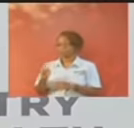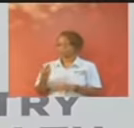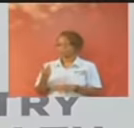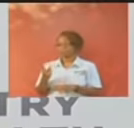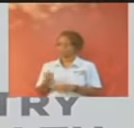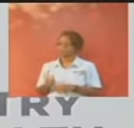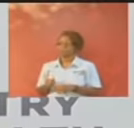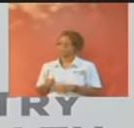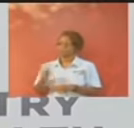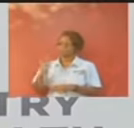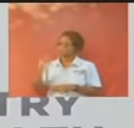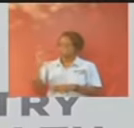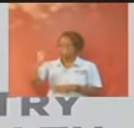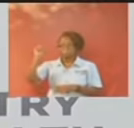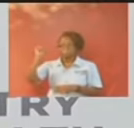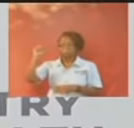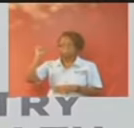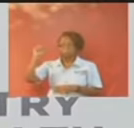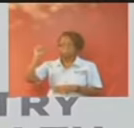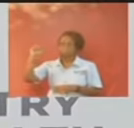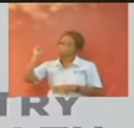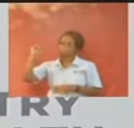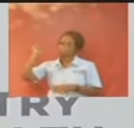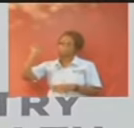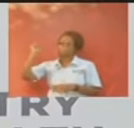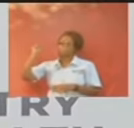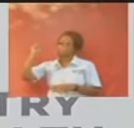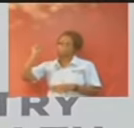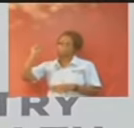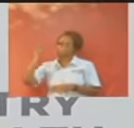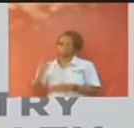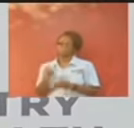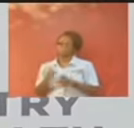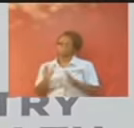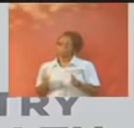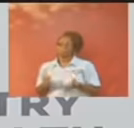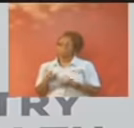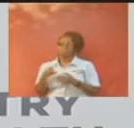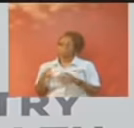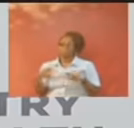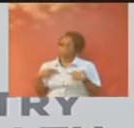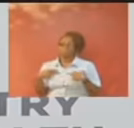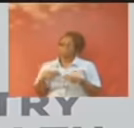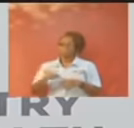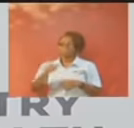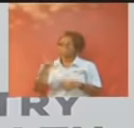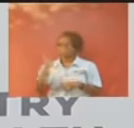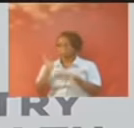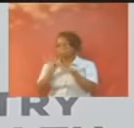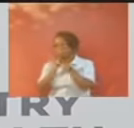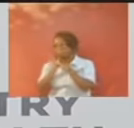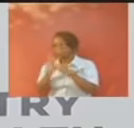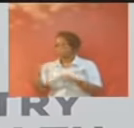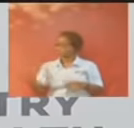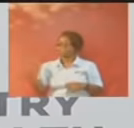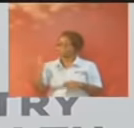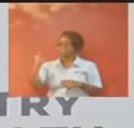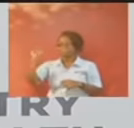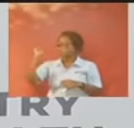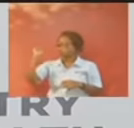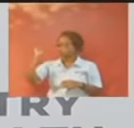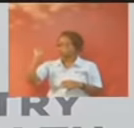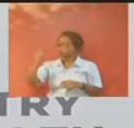Correctional facility, which adds an additional 10 beds. At this point in time, I would have to receive